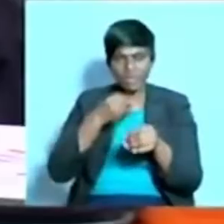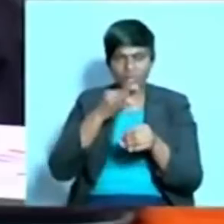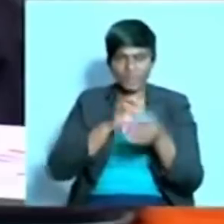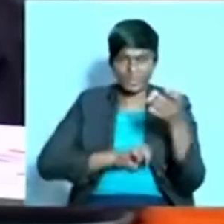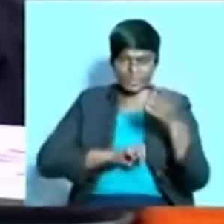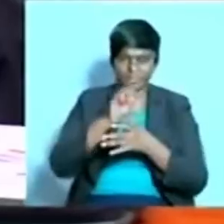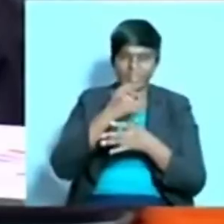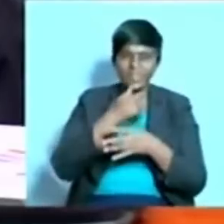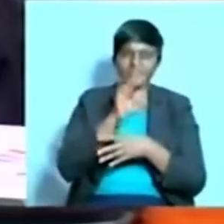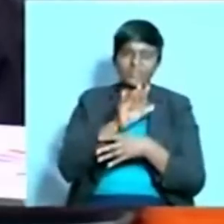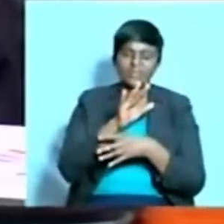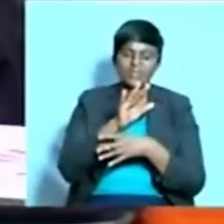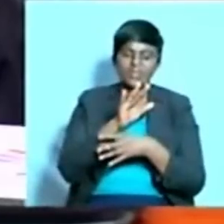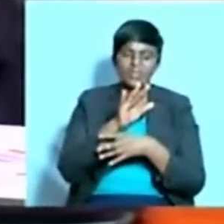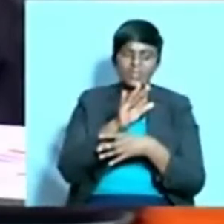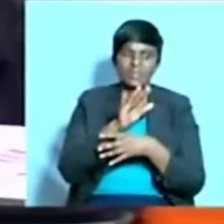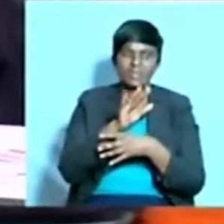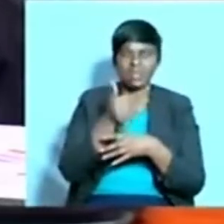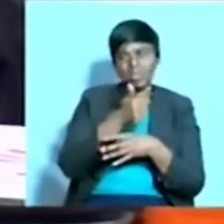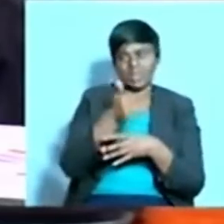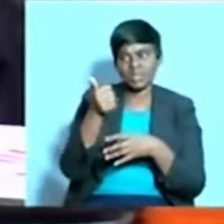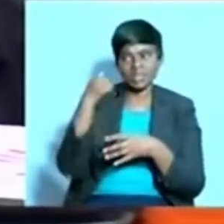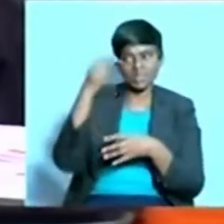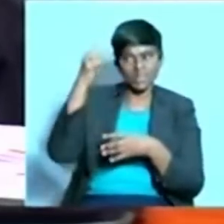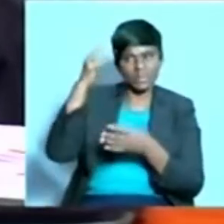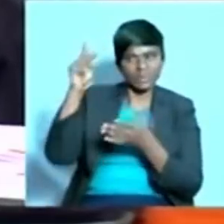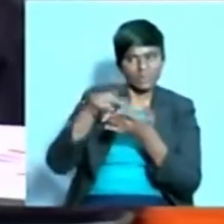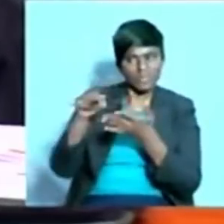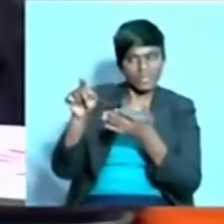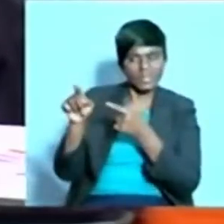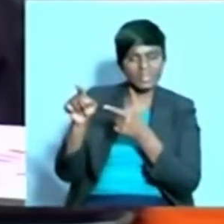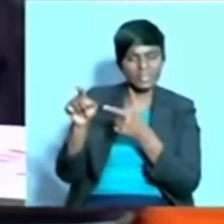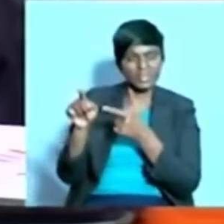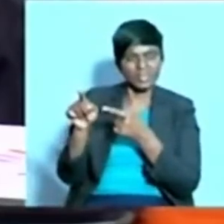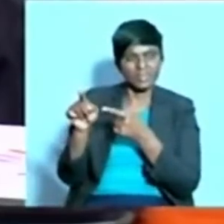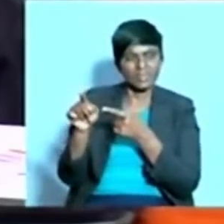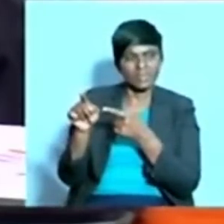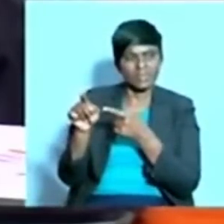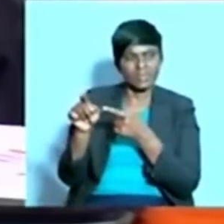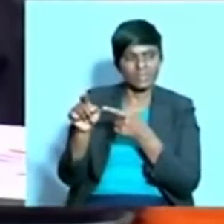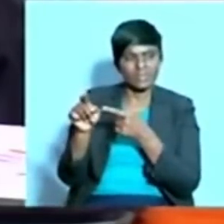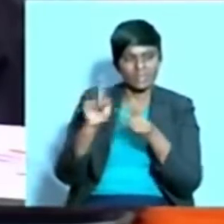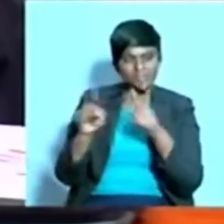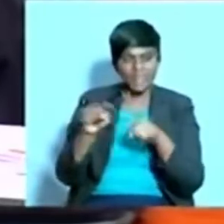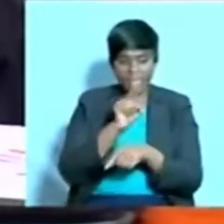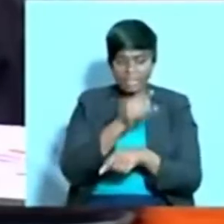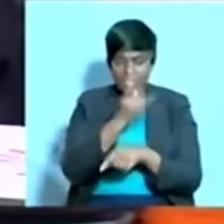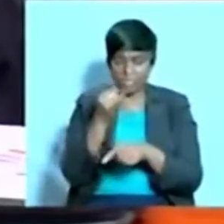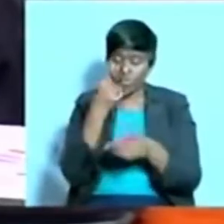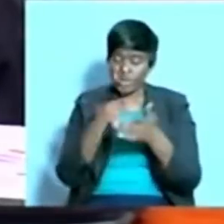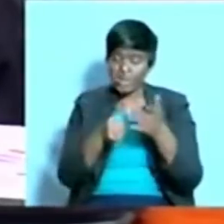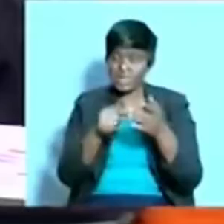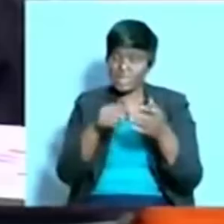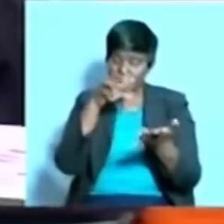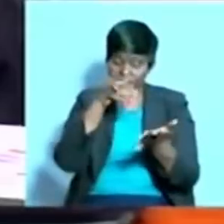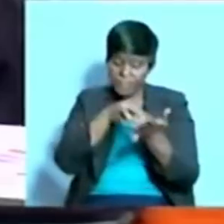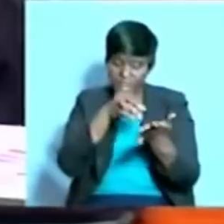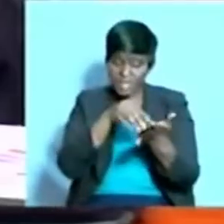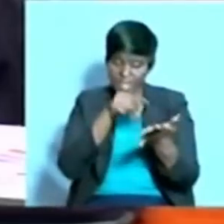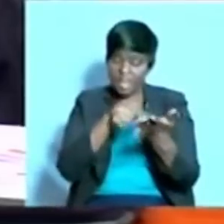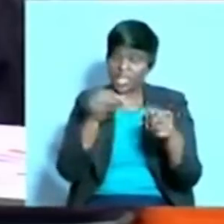executive belonging to other political parties. But the issue is on the matter of